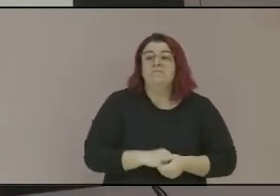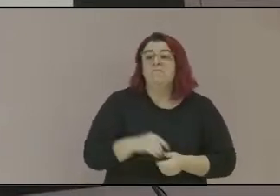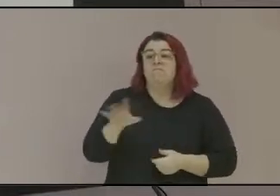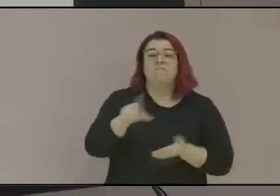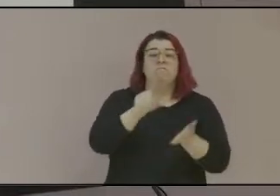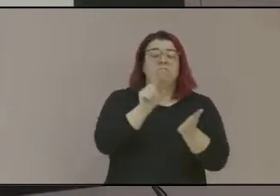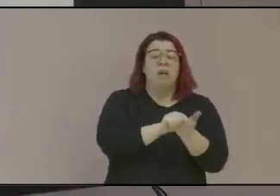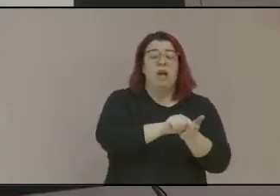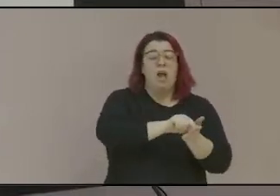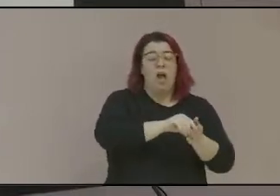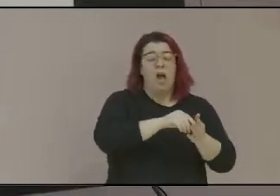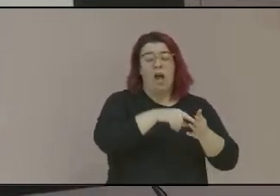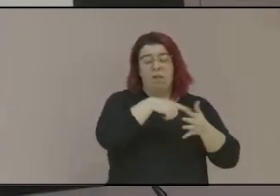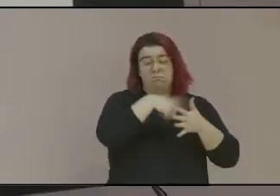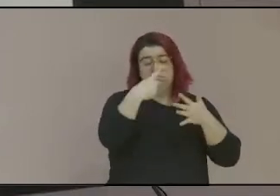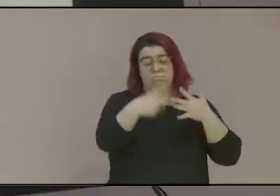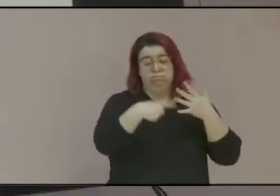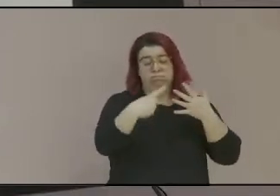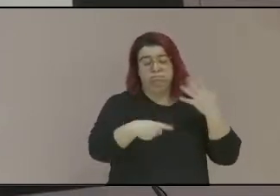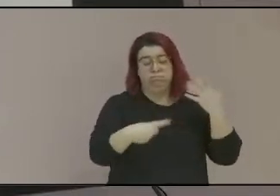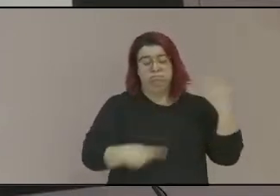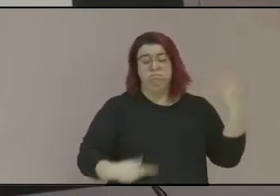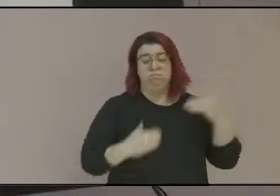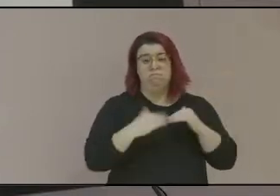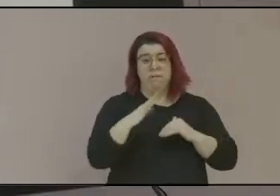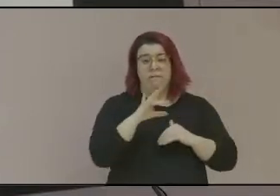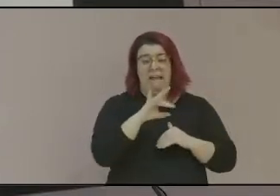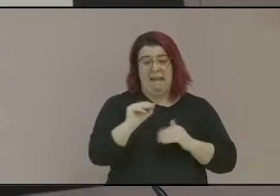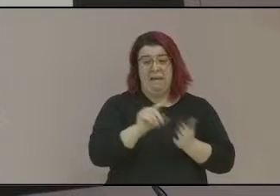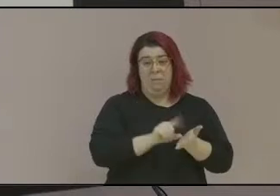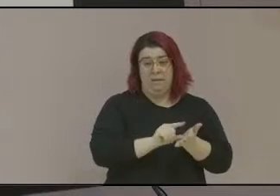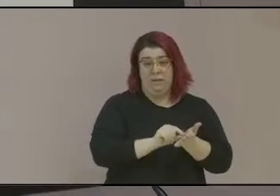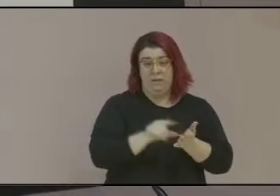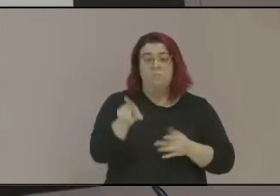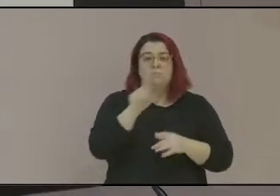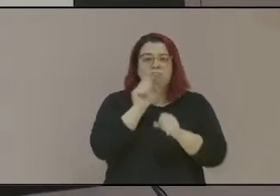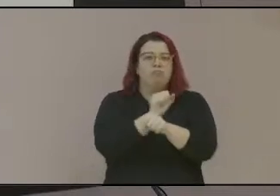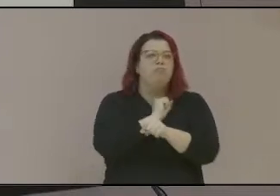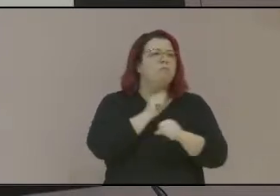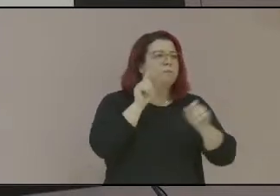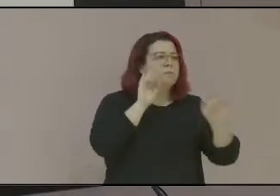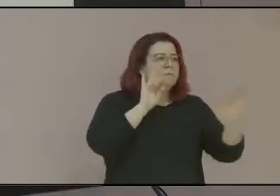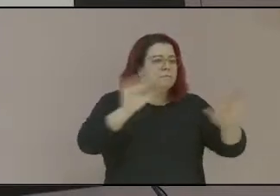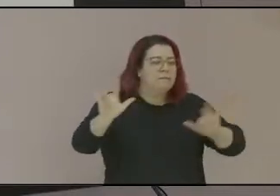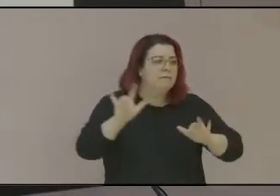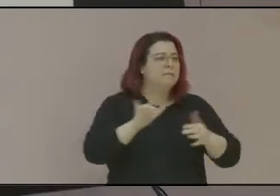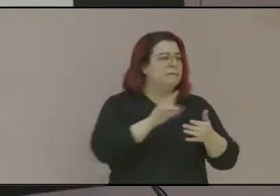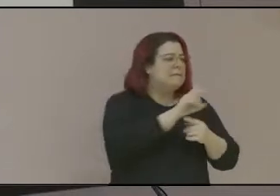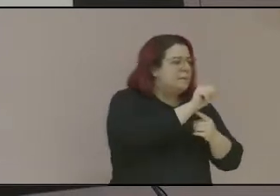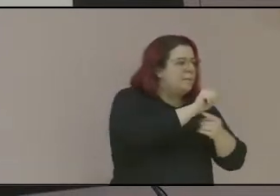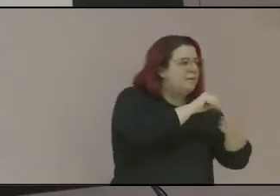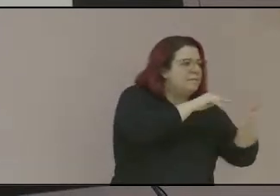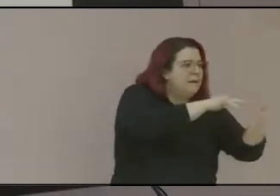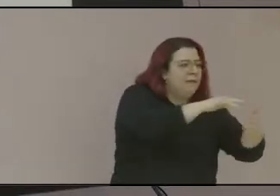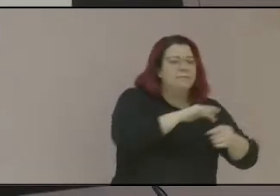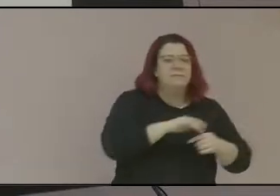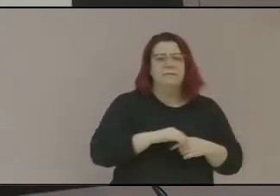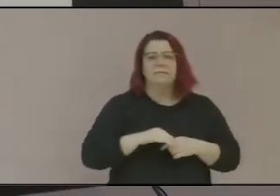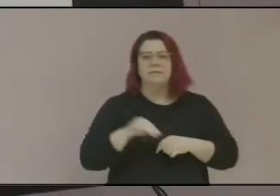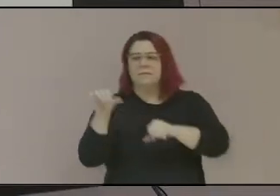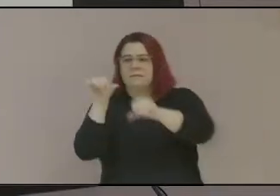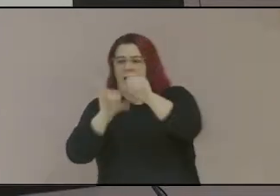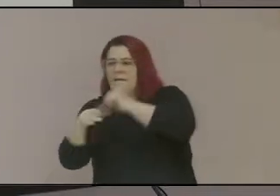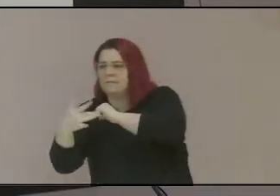publications, Dr. Mills has woven together threads from disability studies, the histories of science